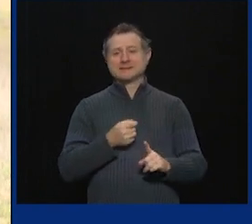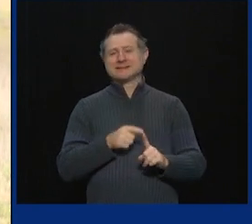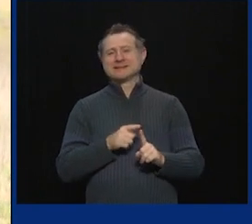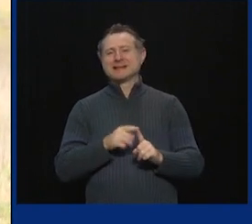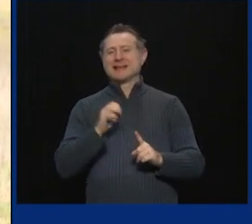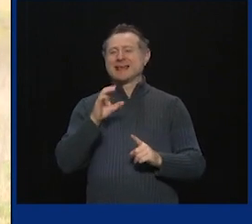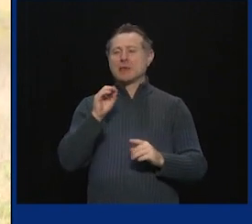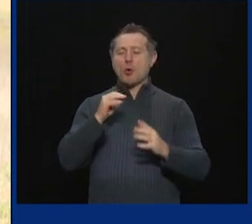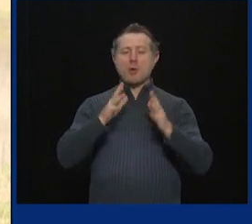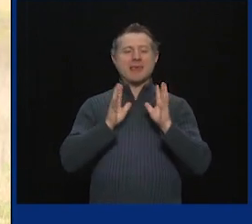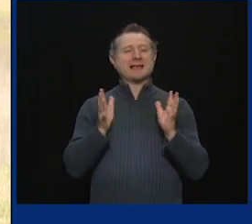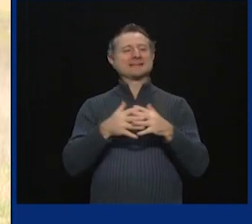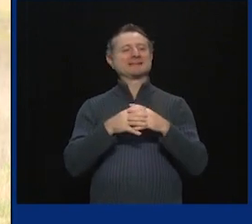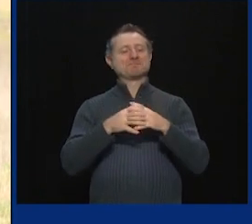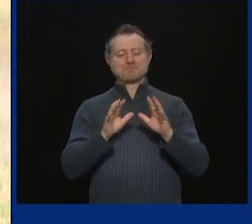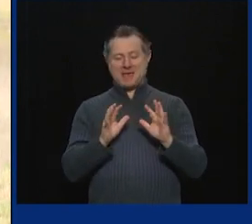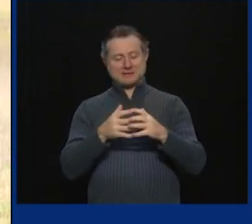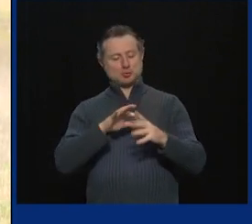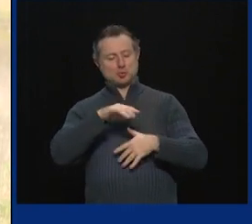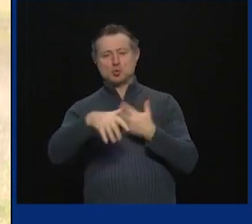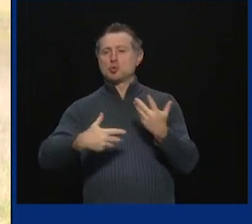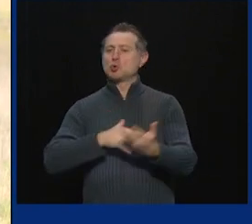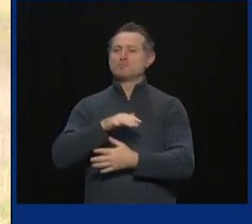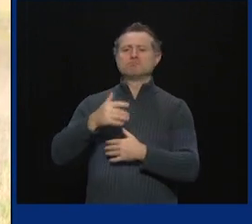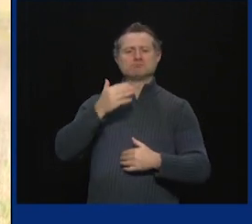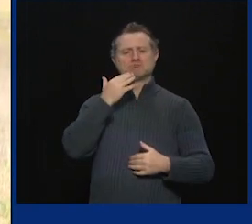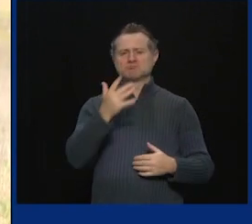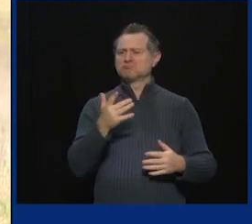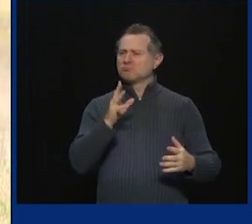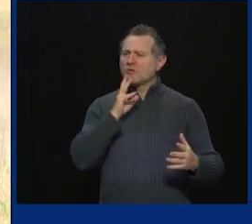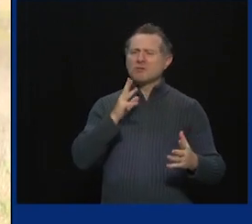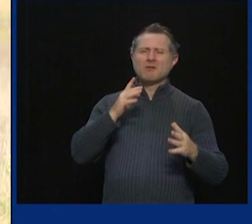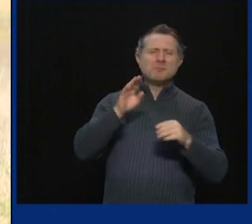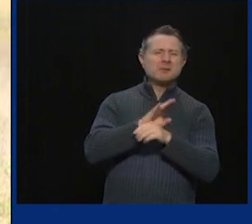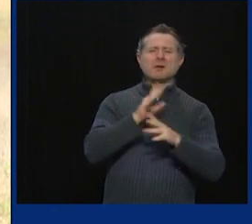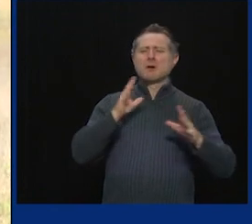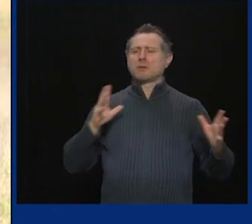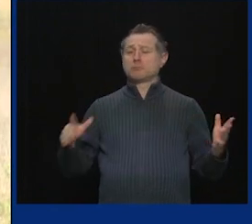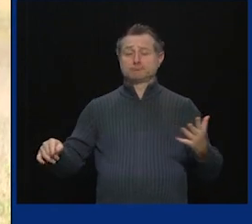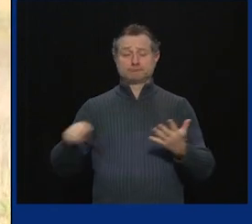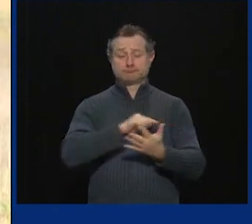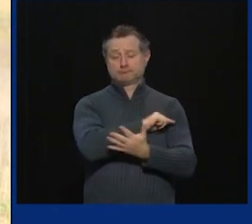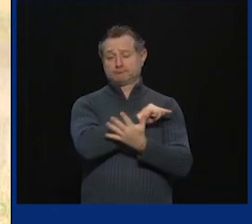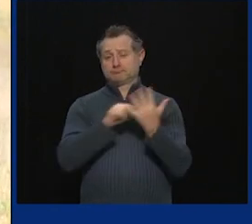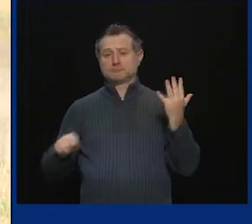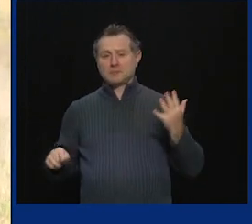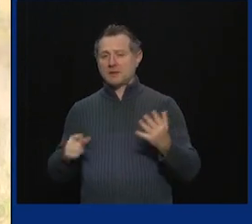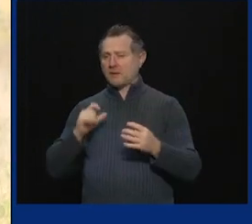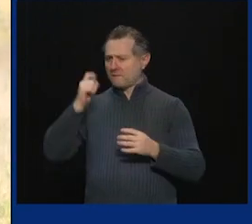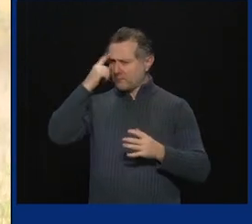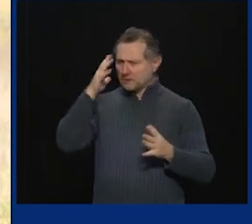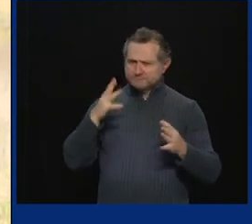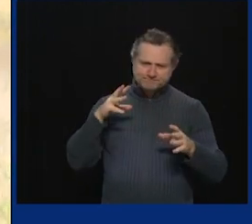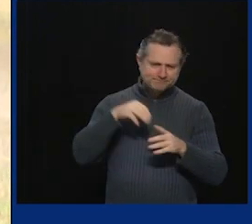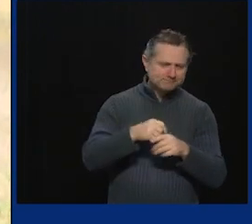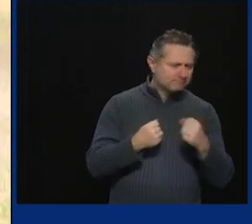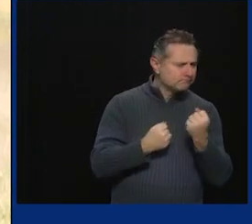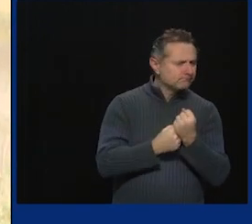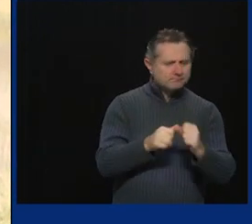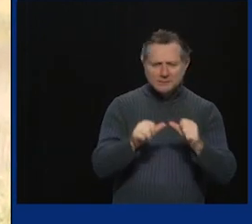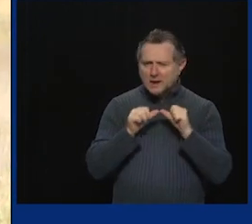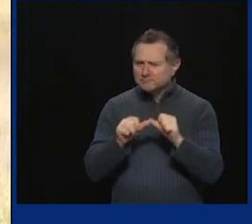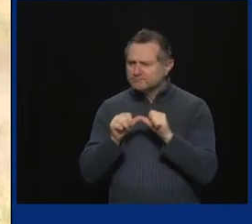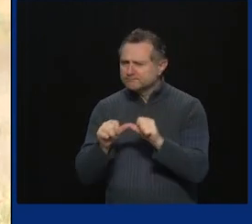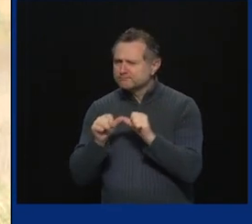under Governor Hochul's leadership, recognizes this and will continue to be in our corner. Let's give a warm Genesee County welcome to New York